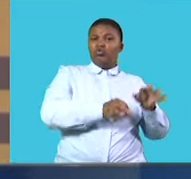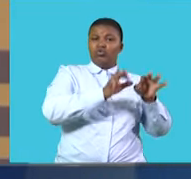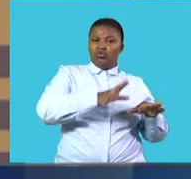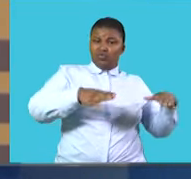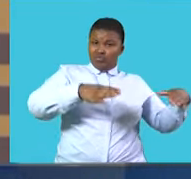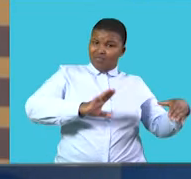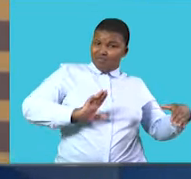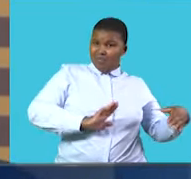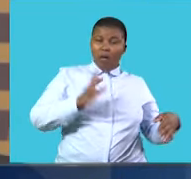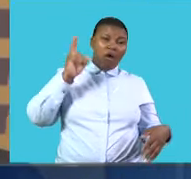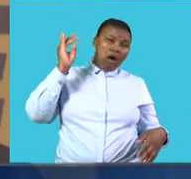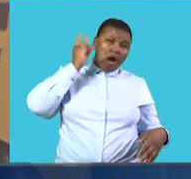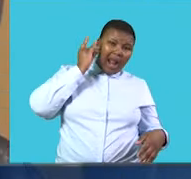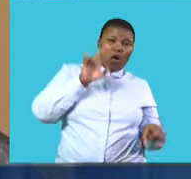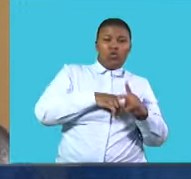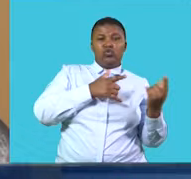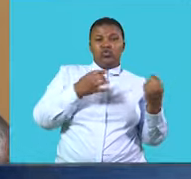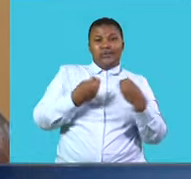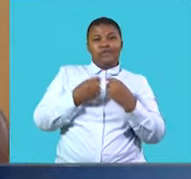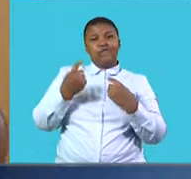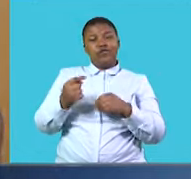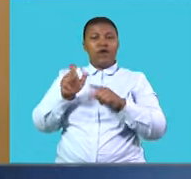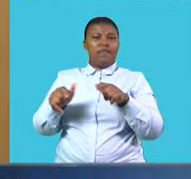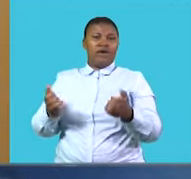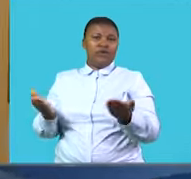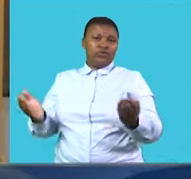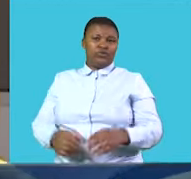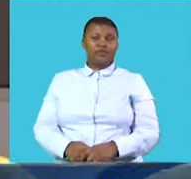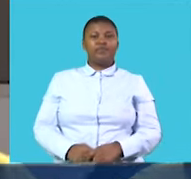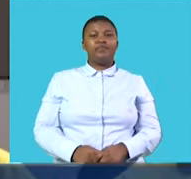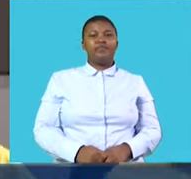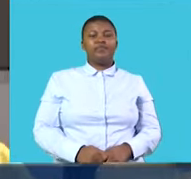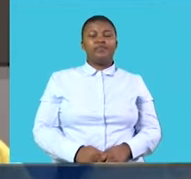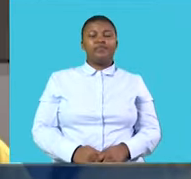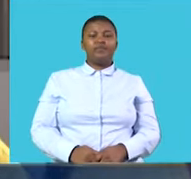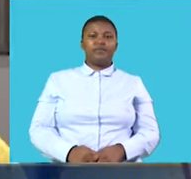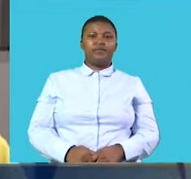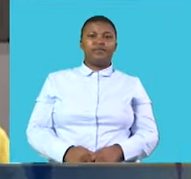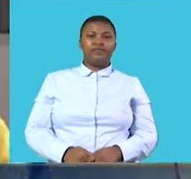into abayifunayo. The people shall govern